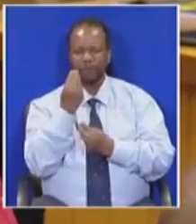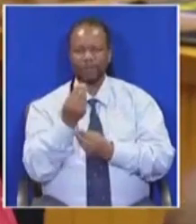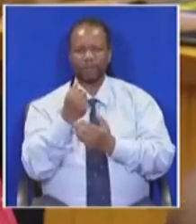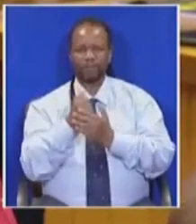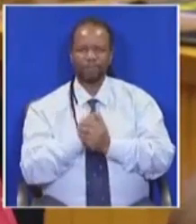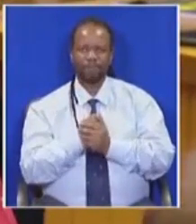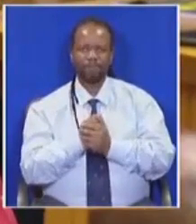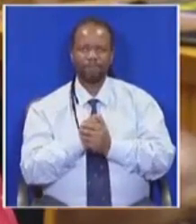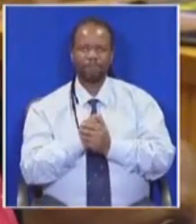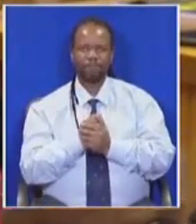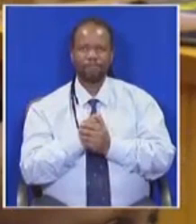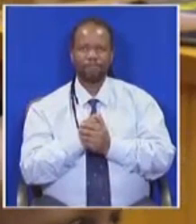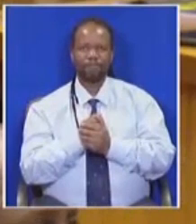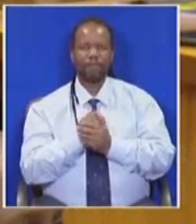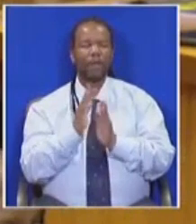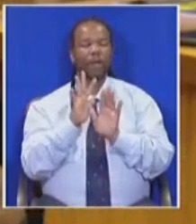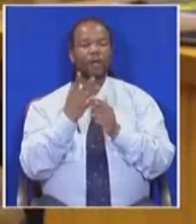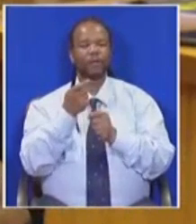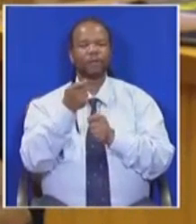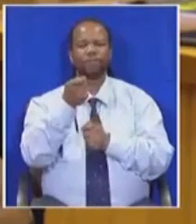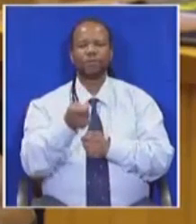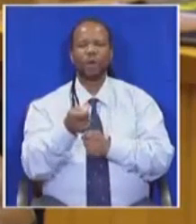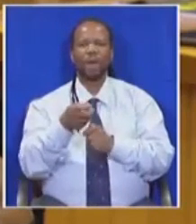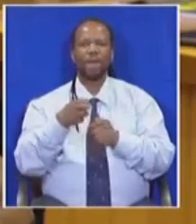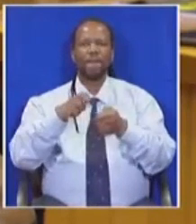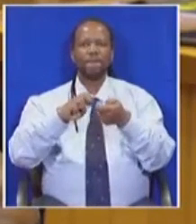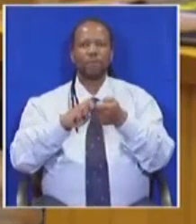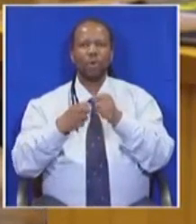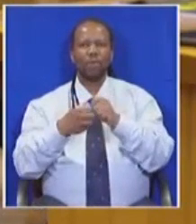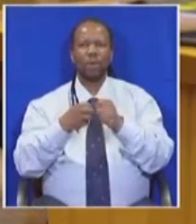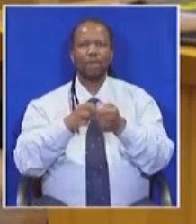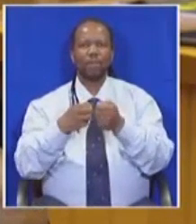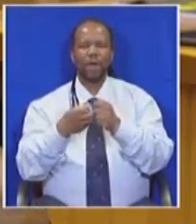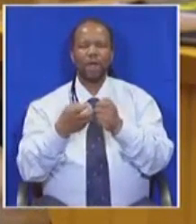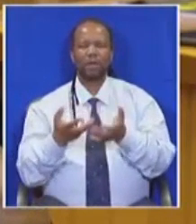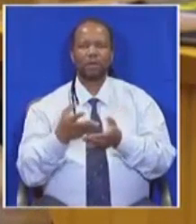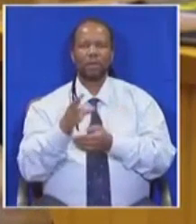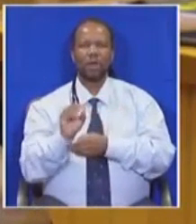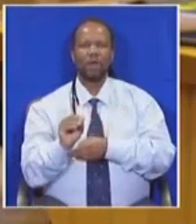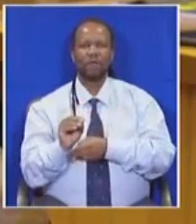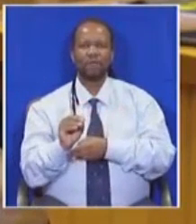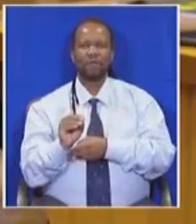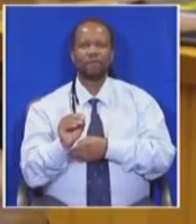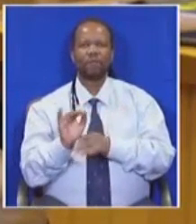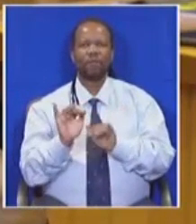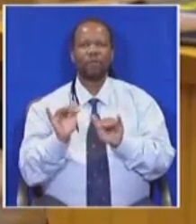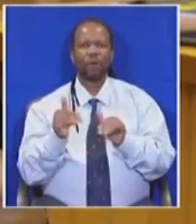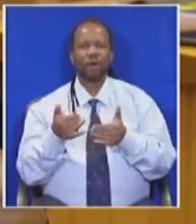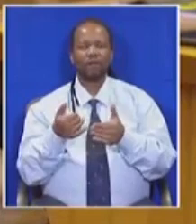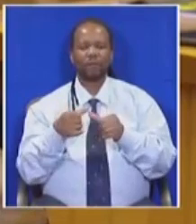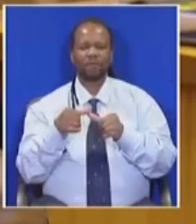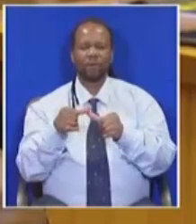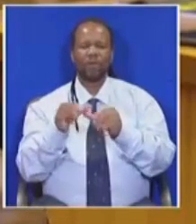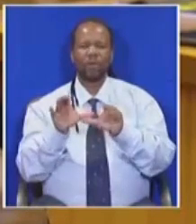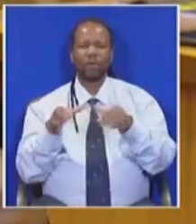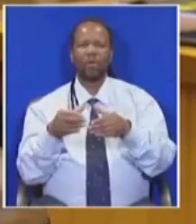Speaker, we have a big problem in that we cannot be seen to be compliant and corroborating with crime. What is the